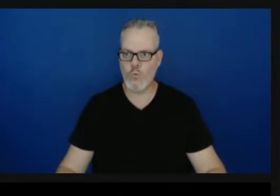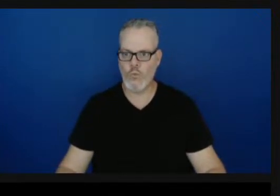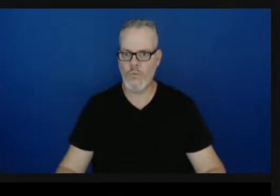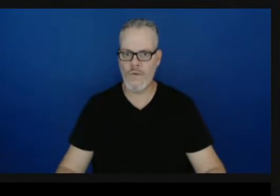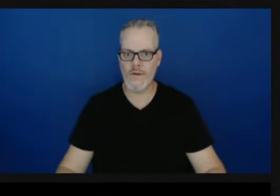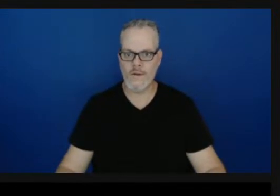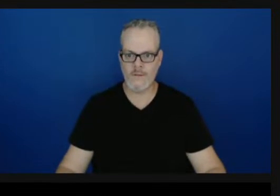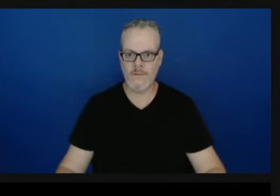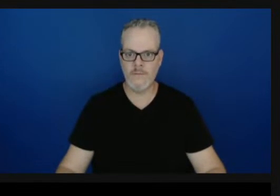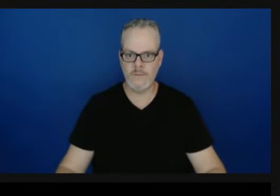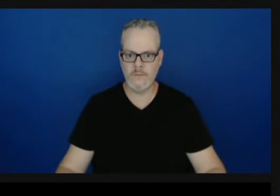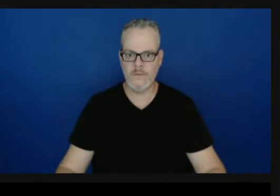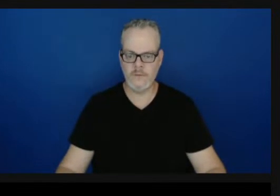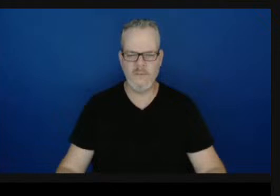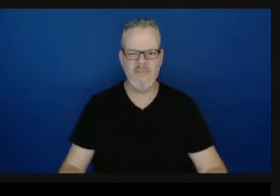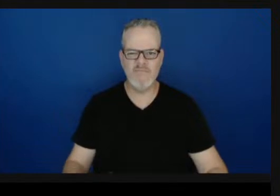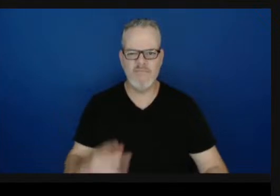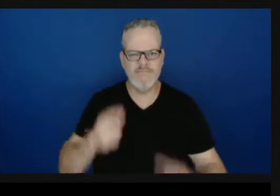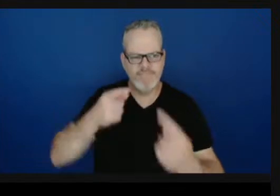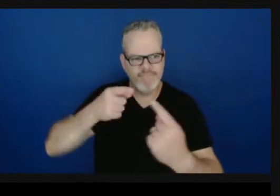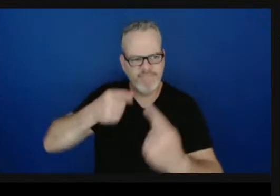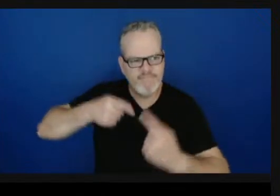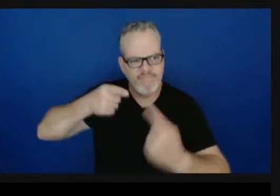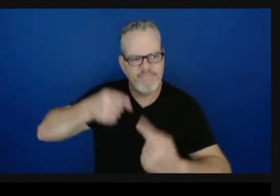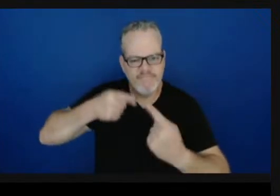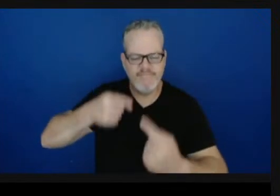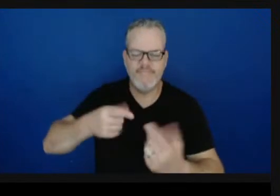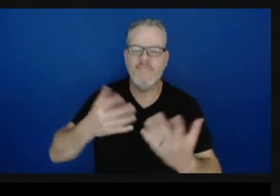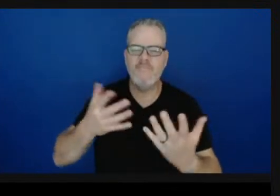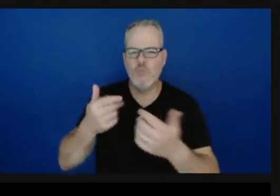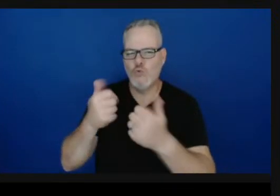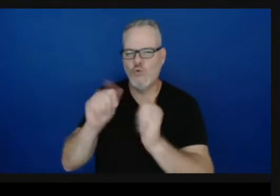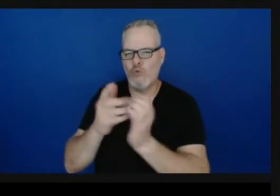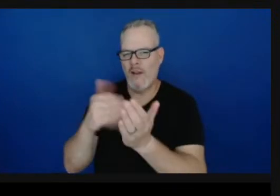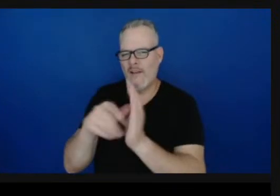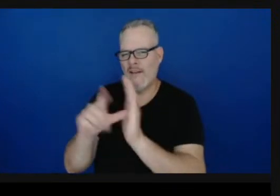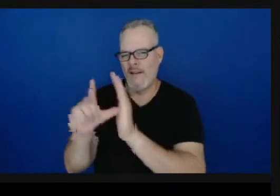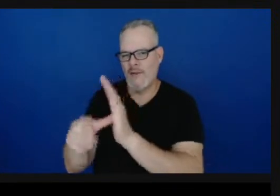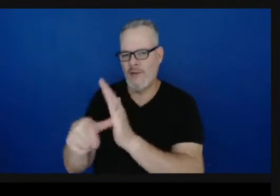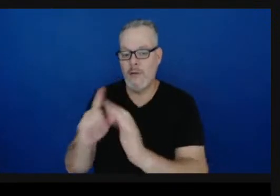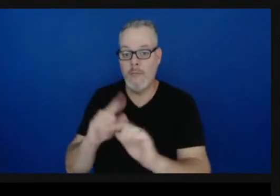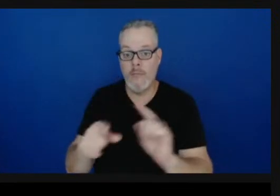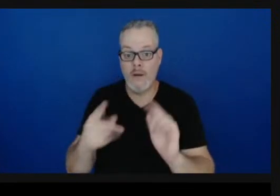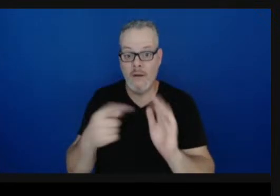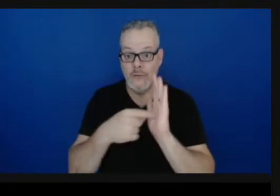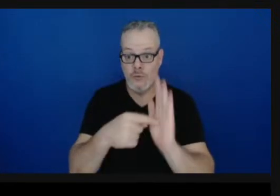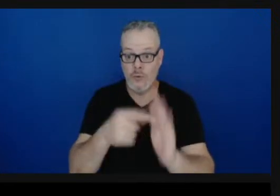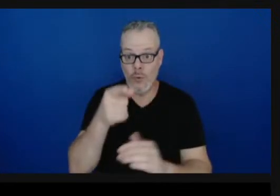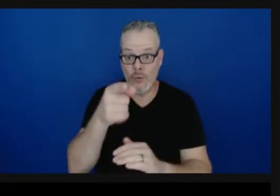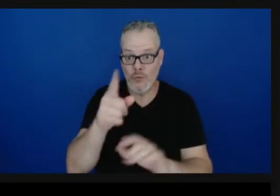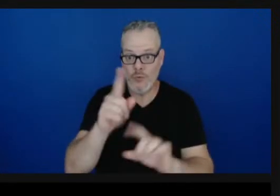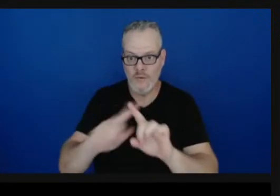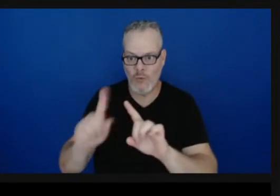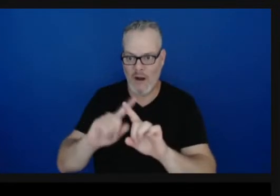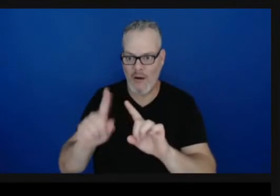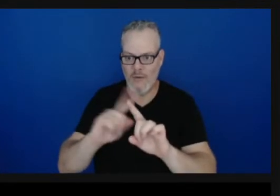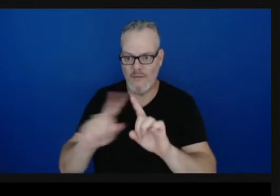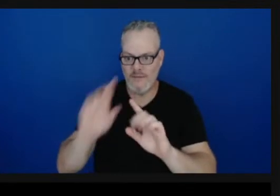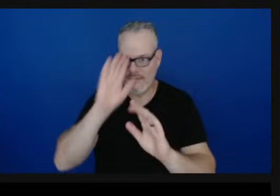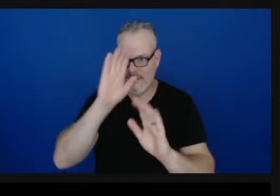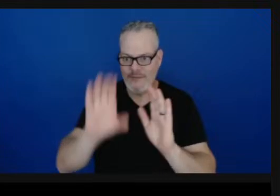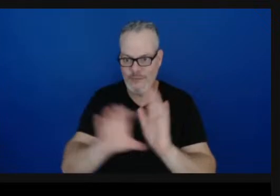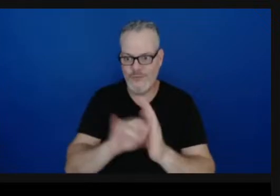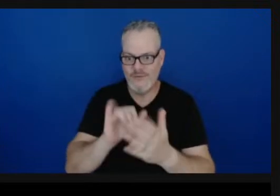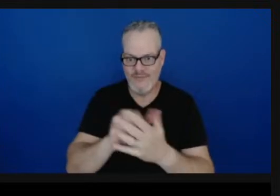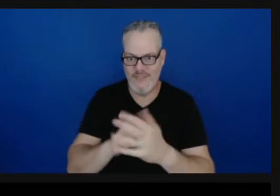Oh, it seems to be getting stuck here. So I'll check on the videos here in a second. We'll go through these images. And there's that view of that western